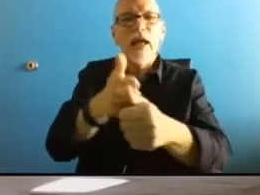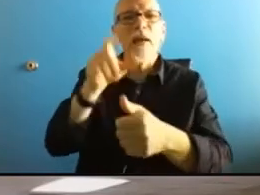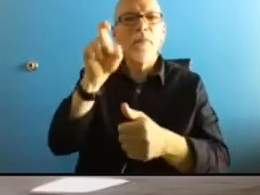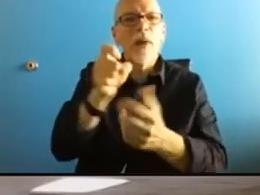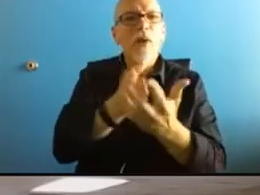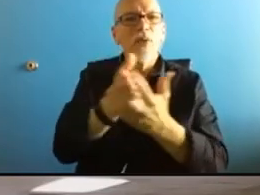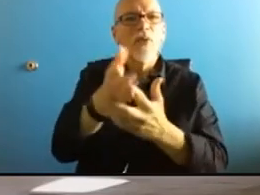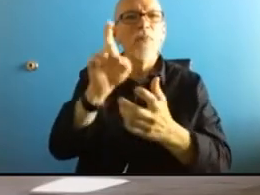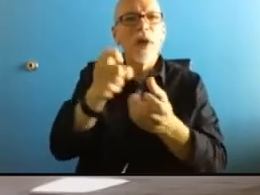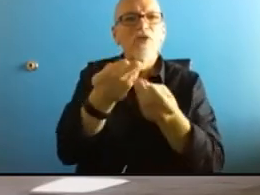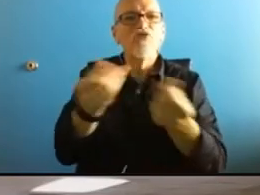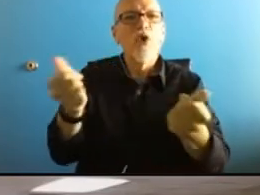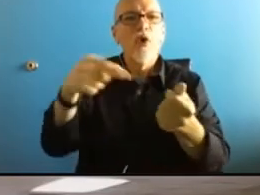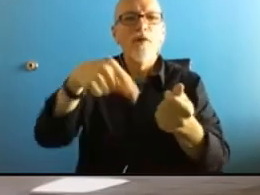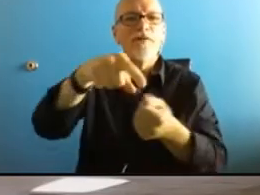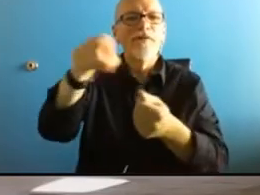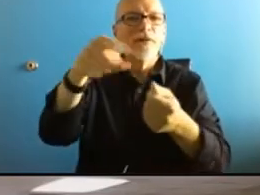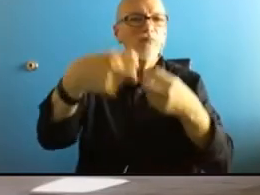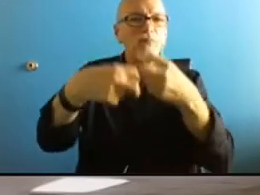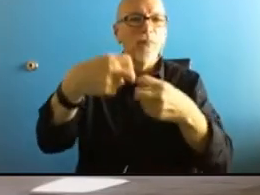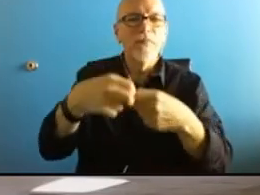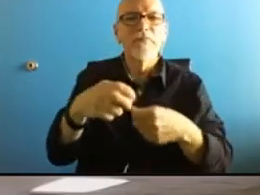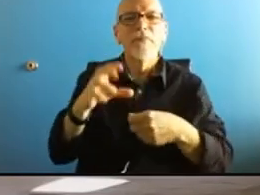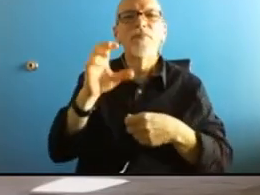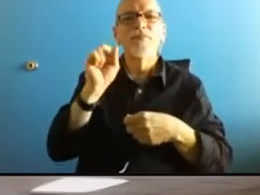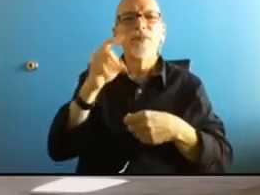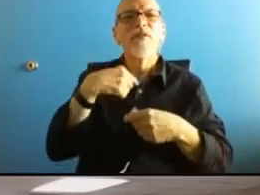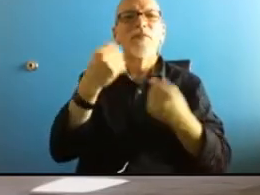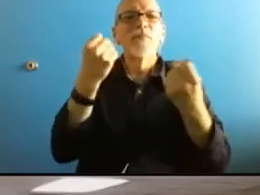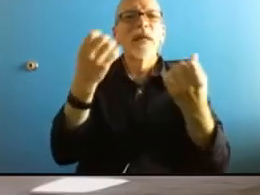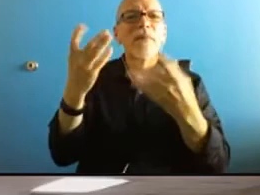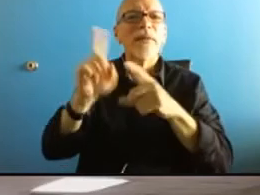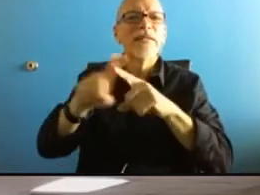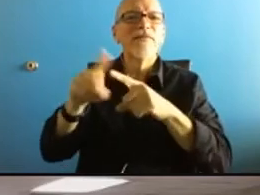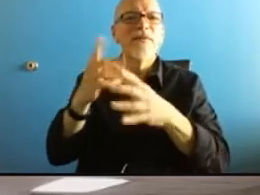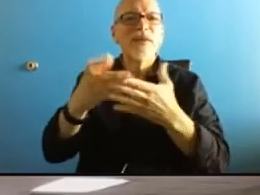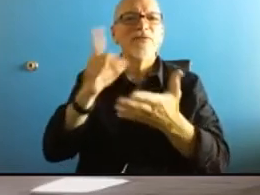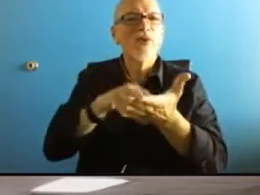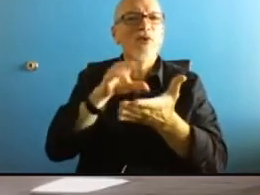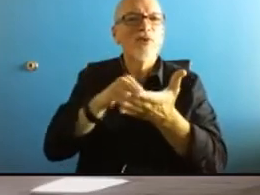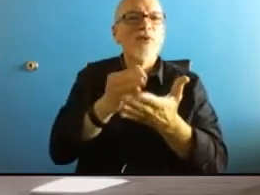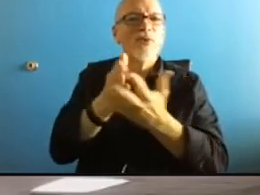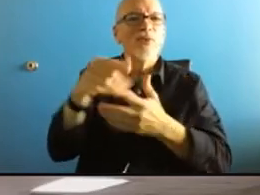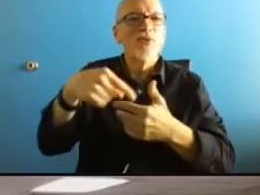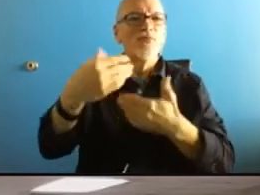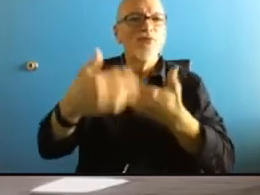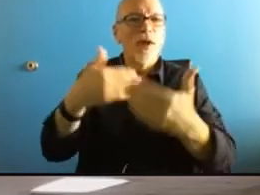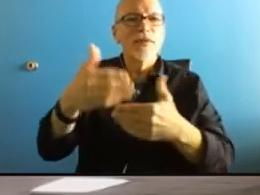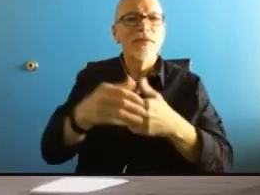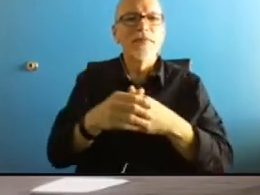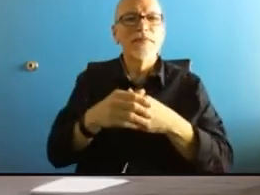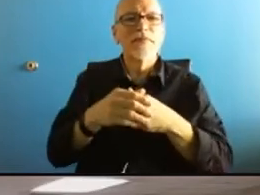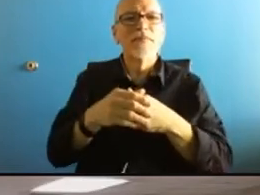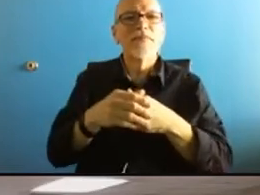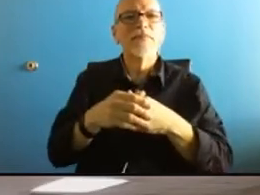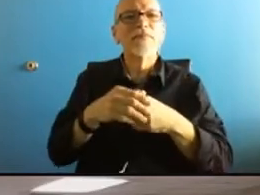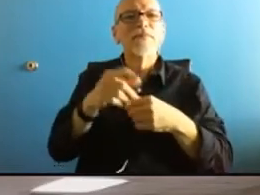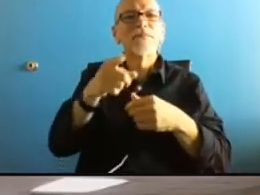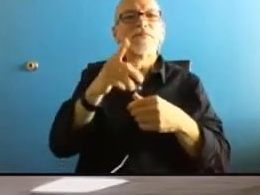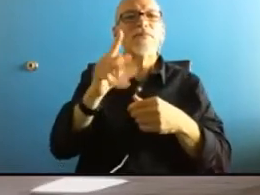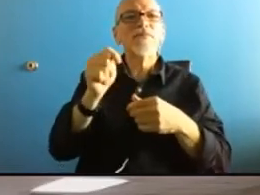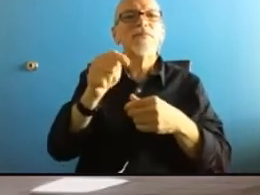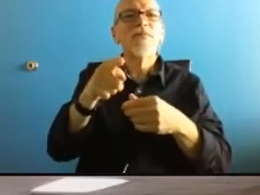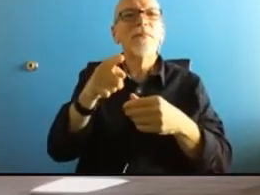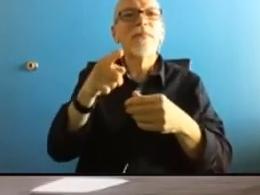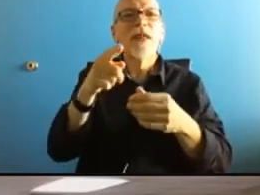solve. So there are many different things that you are learning throughout this entire process just by driving it around,